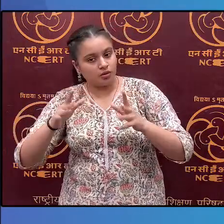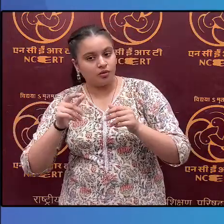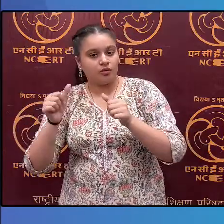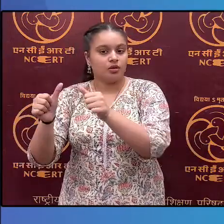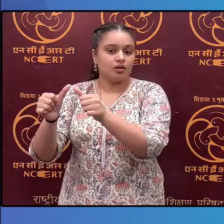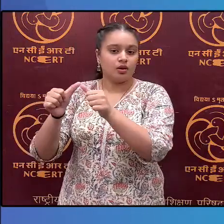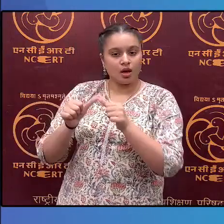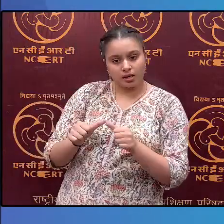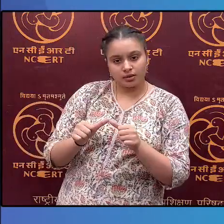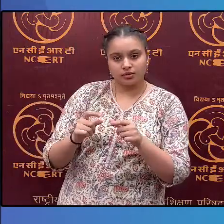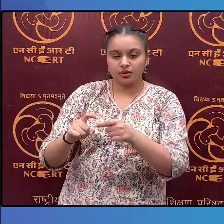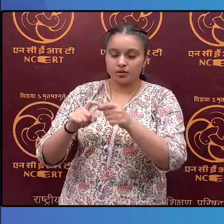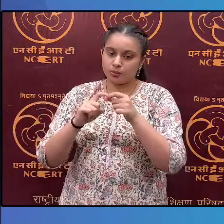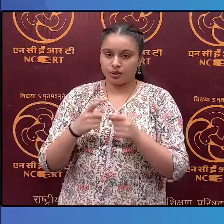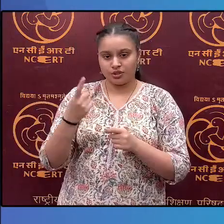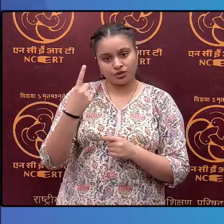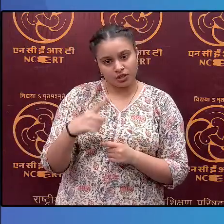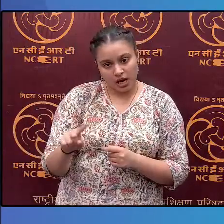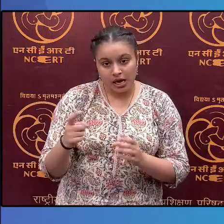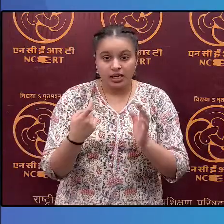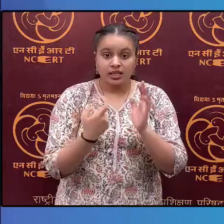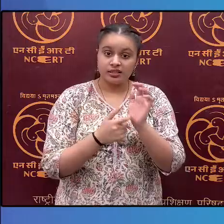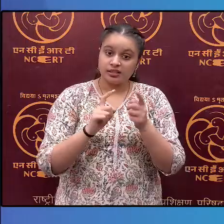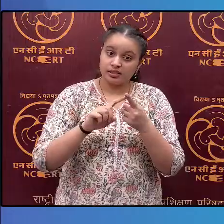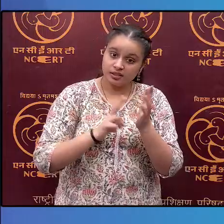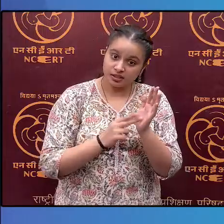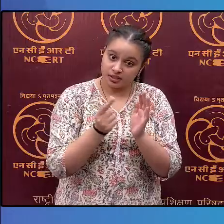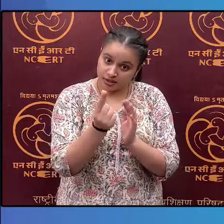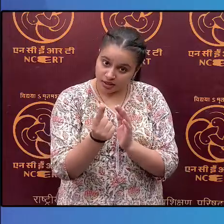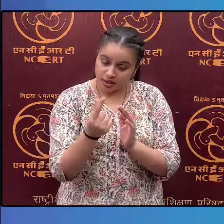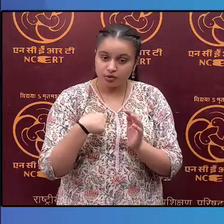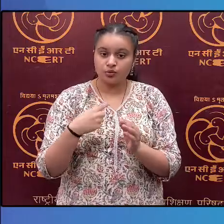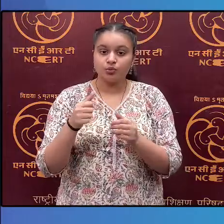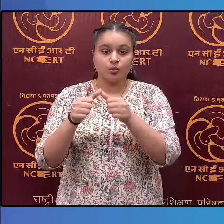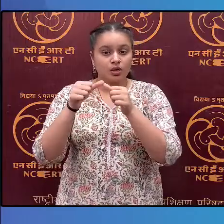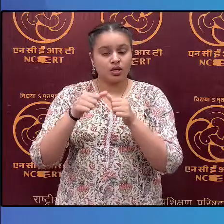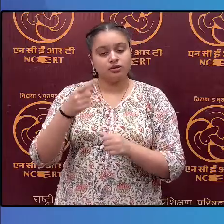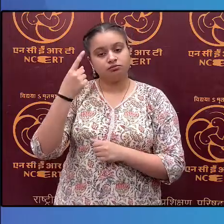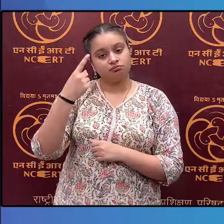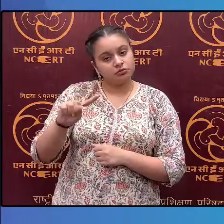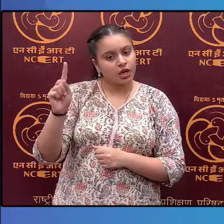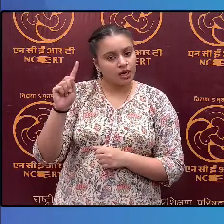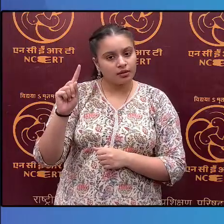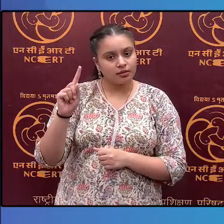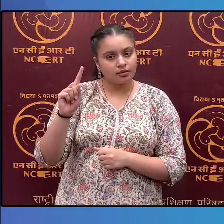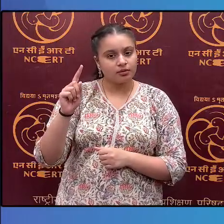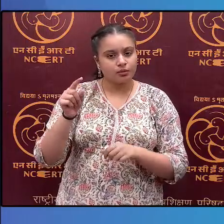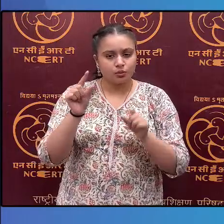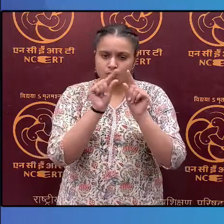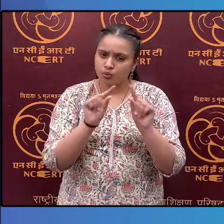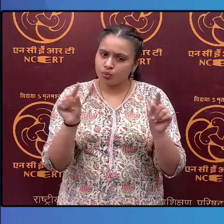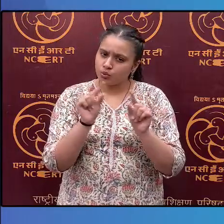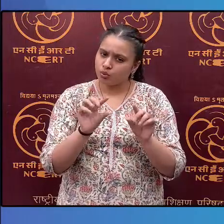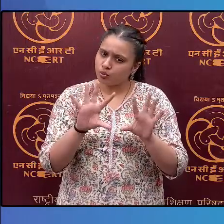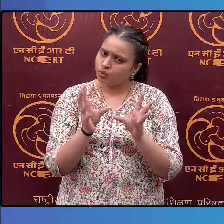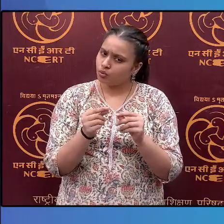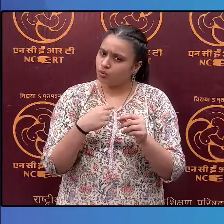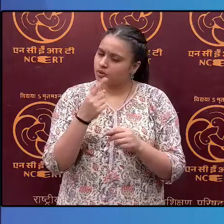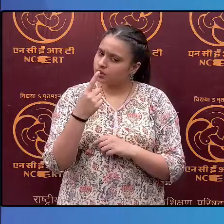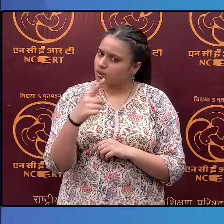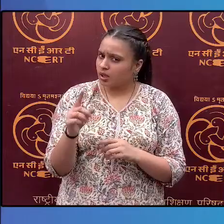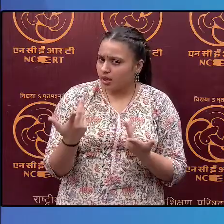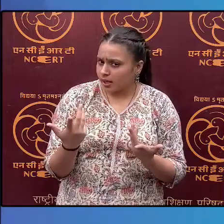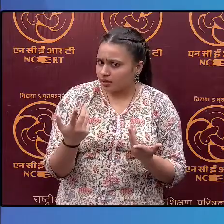nicely. Renu ma'am was giving the answer correctly. So, are the statements all right according to